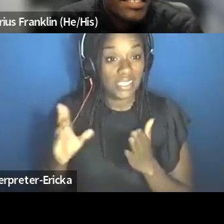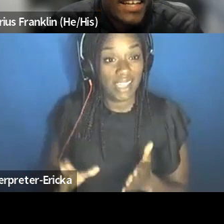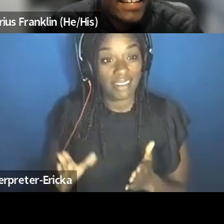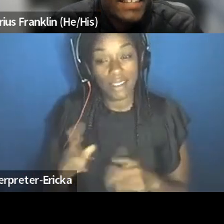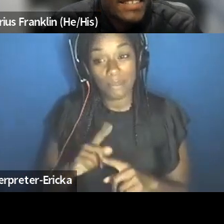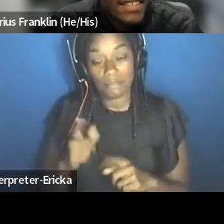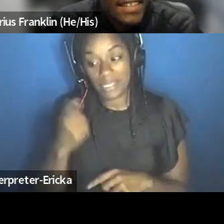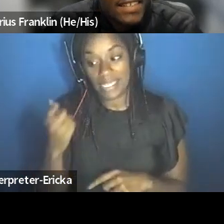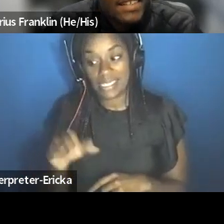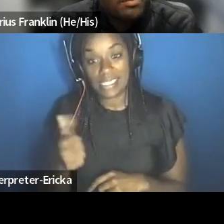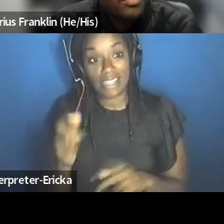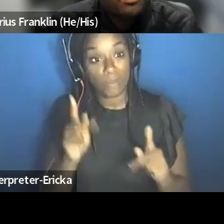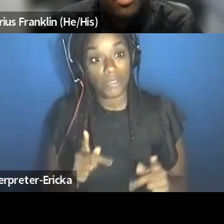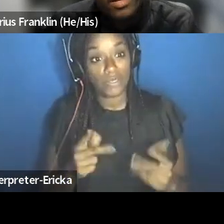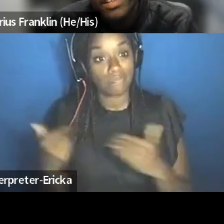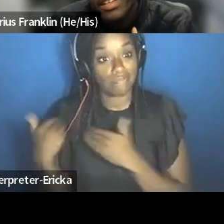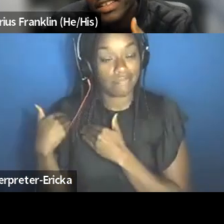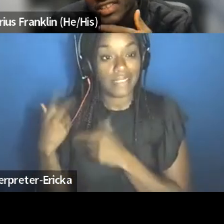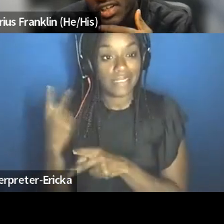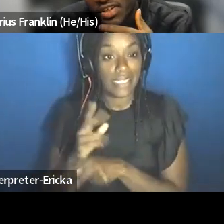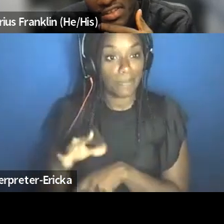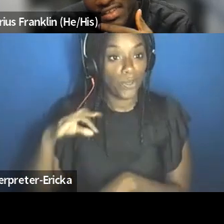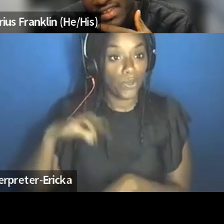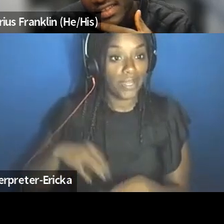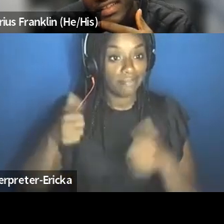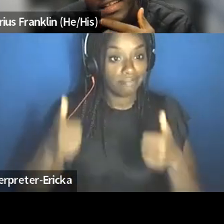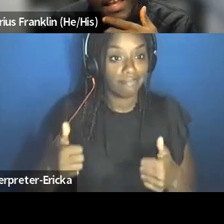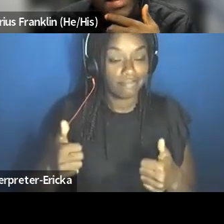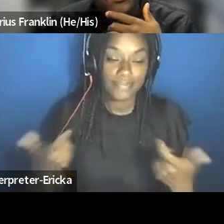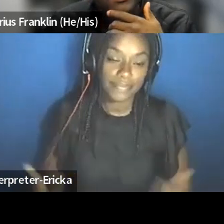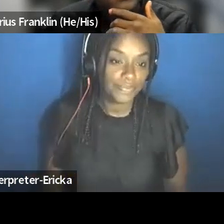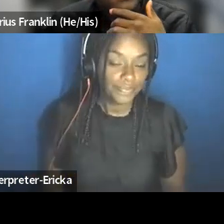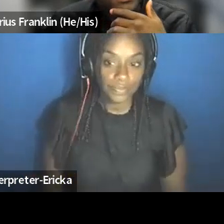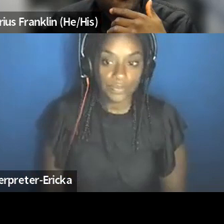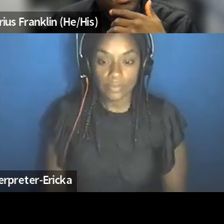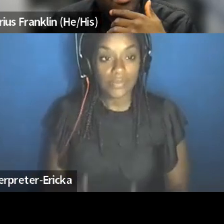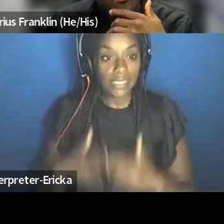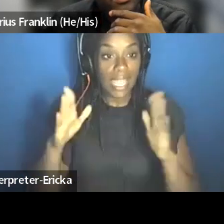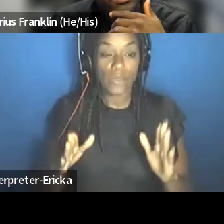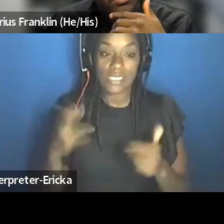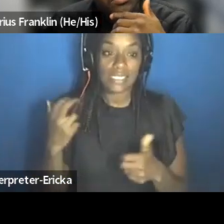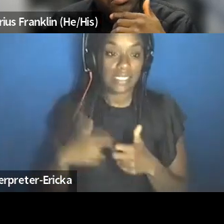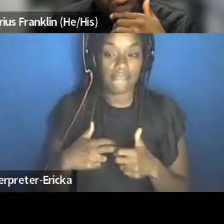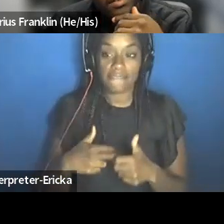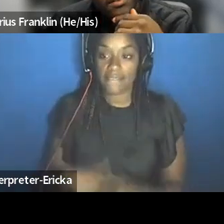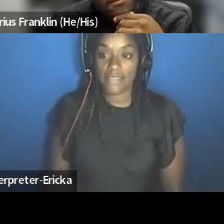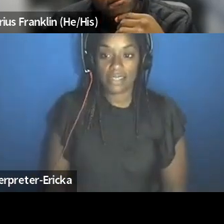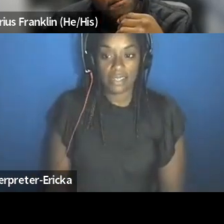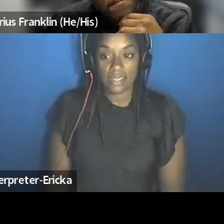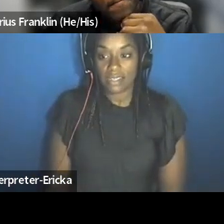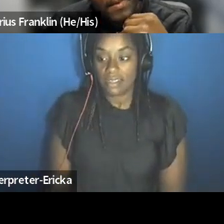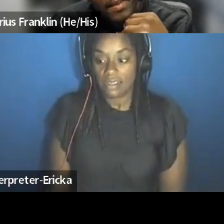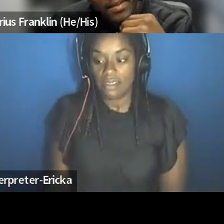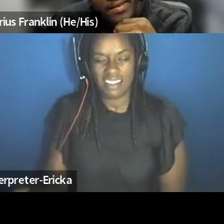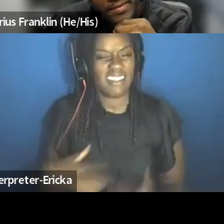somebody else's hands to keep your credit good. So the housing is a tough one. I hope we can. The housing feels like